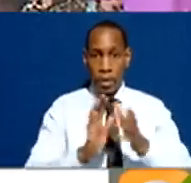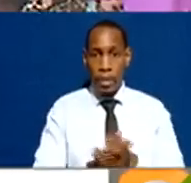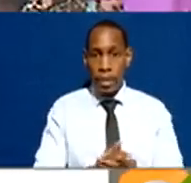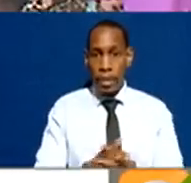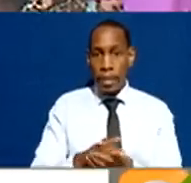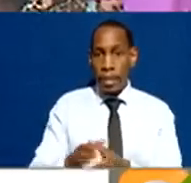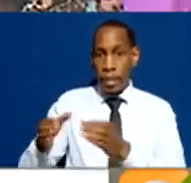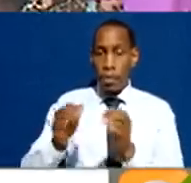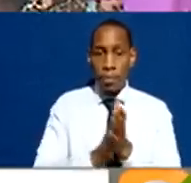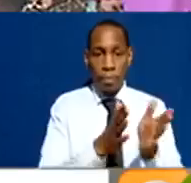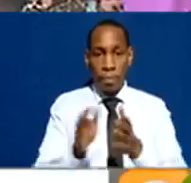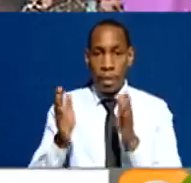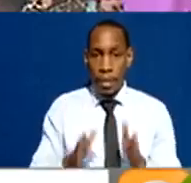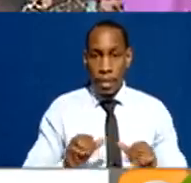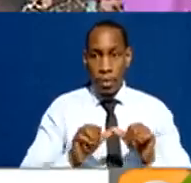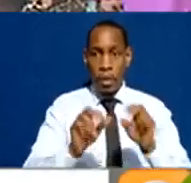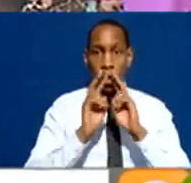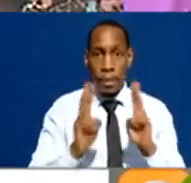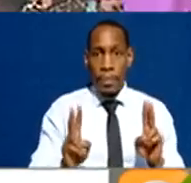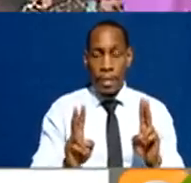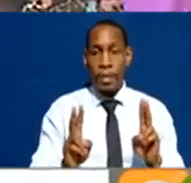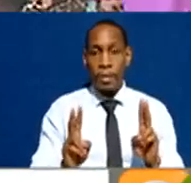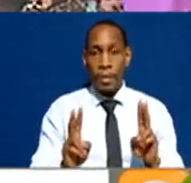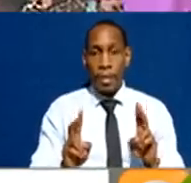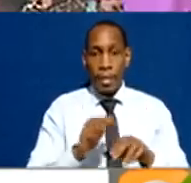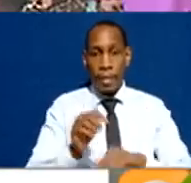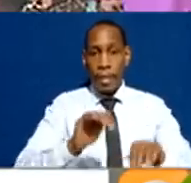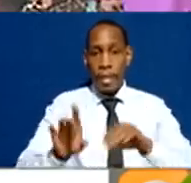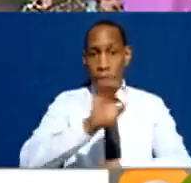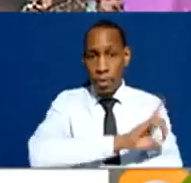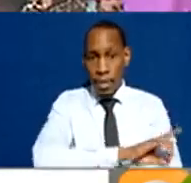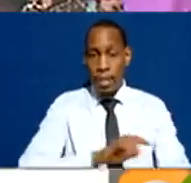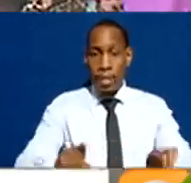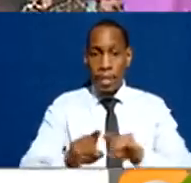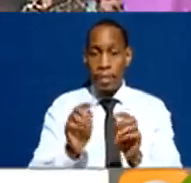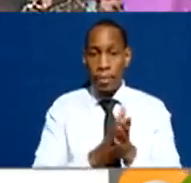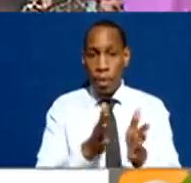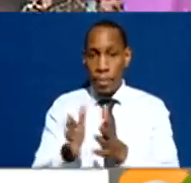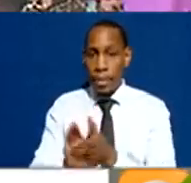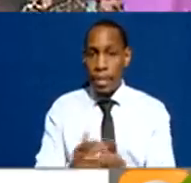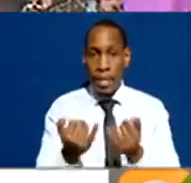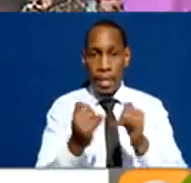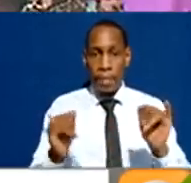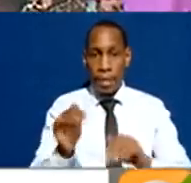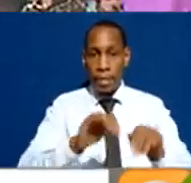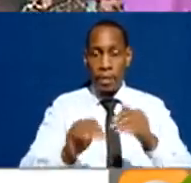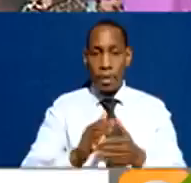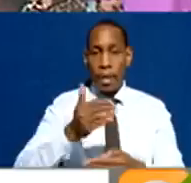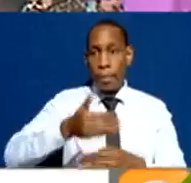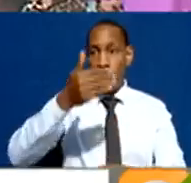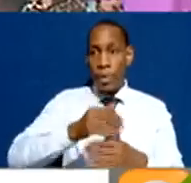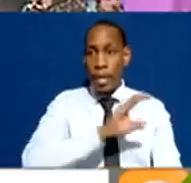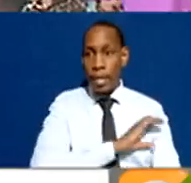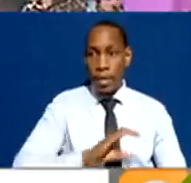envoys commended Kenyans for maintaining peace and calm on election day and also lauded the Independent Electoral and